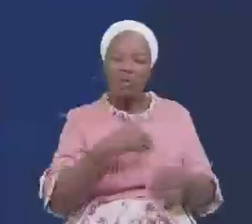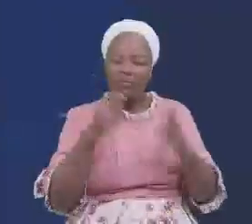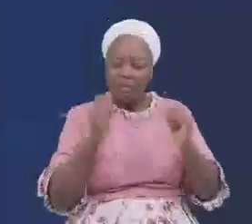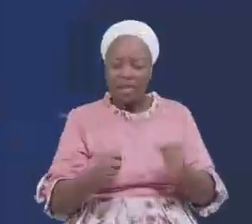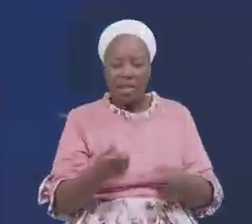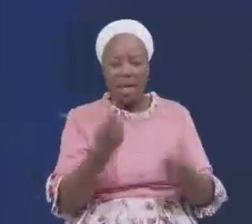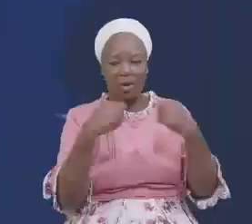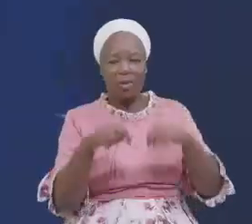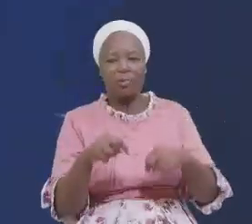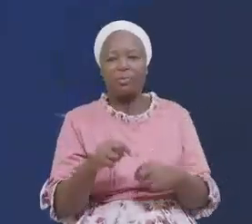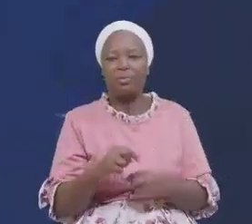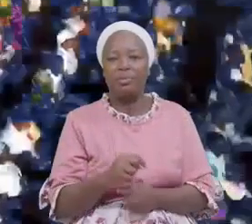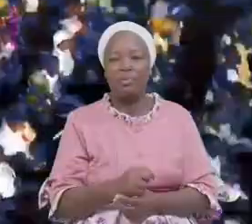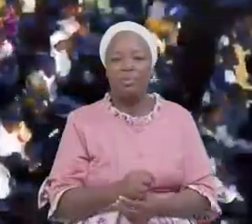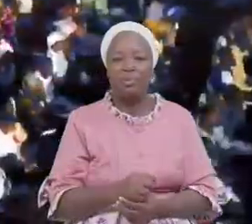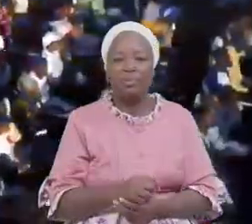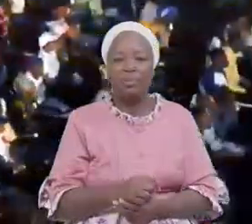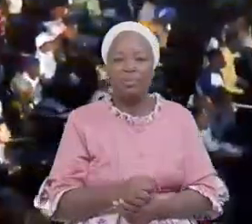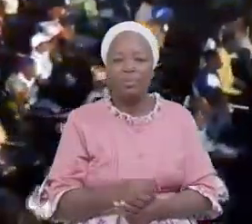come.